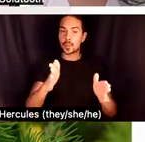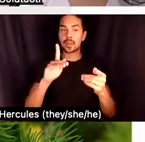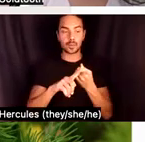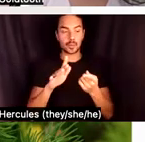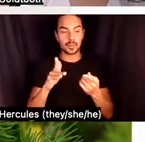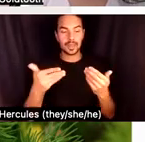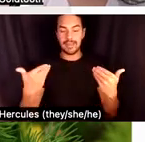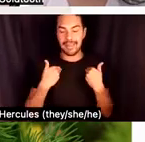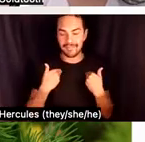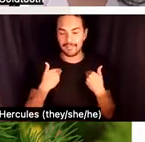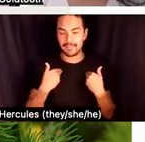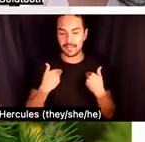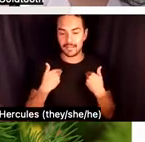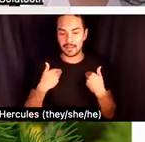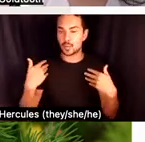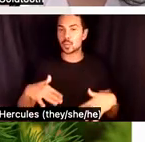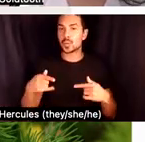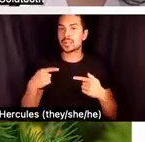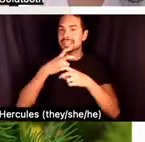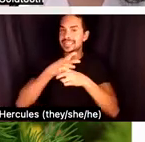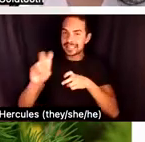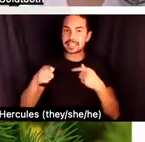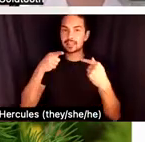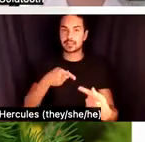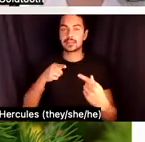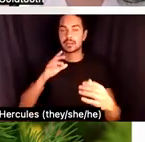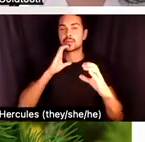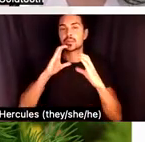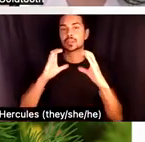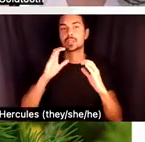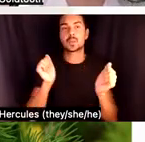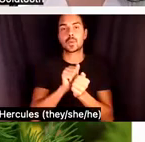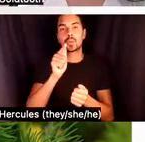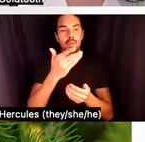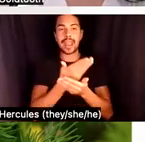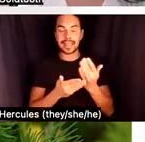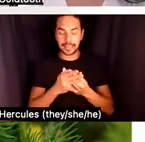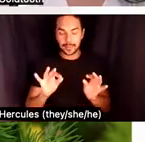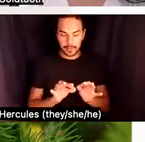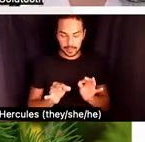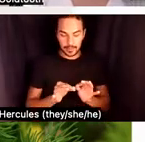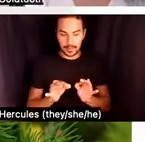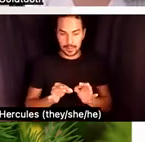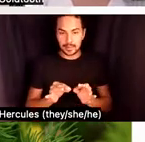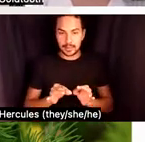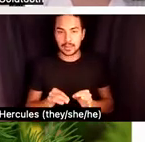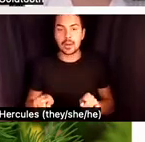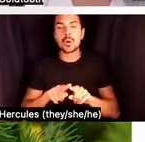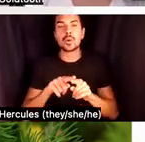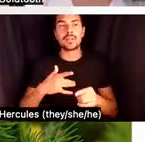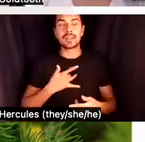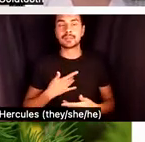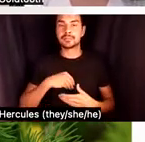have some pretty difficult conversations because you're doing something with your hands. And then there's also the sense of